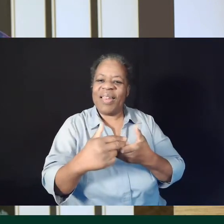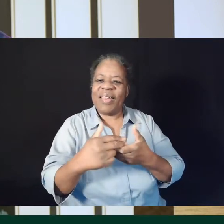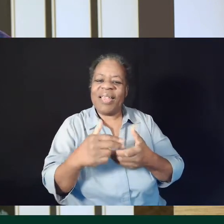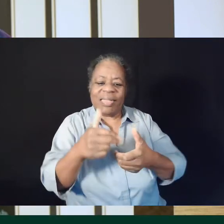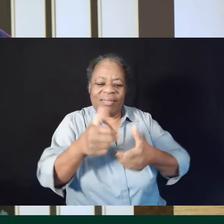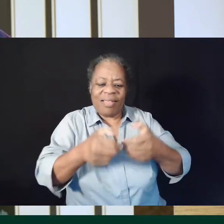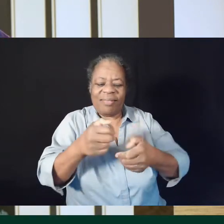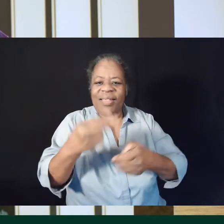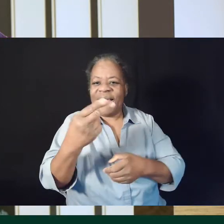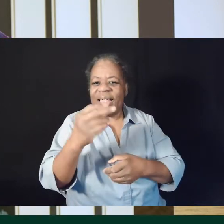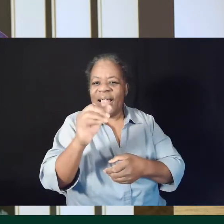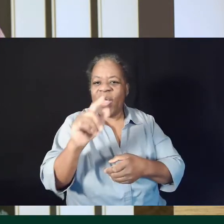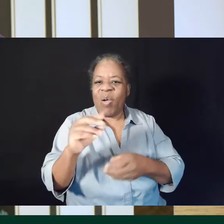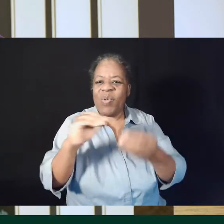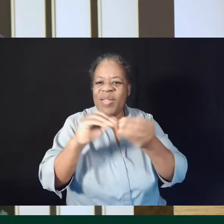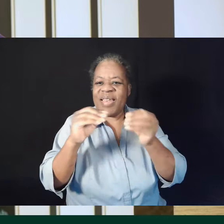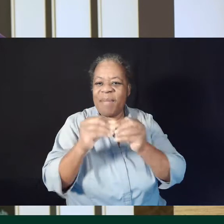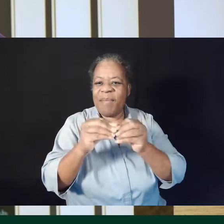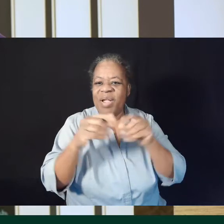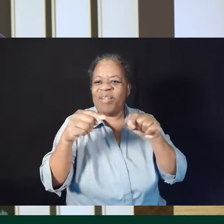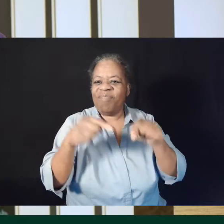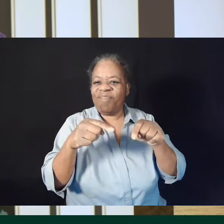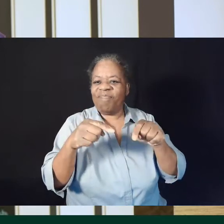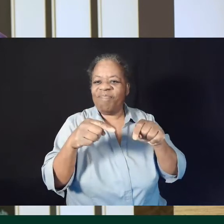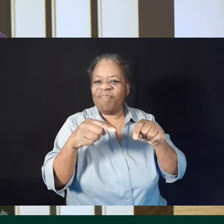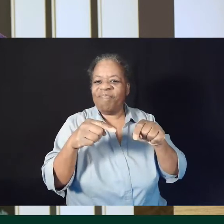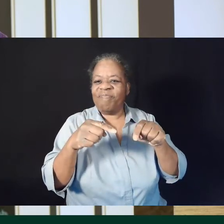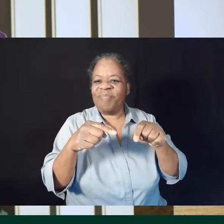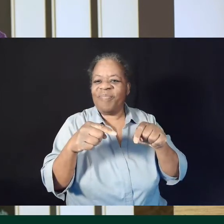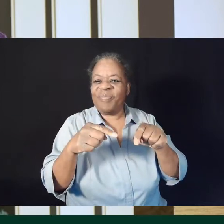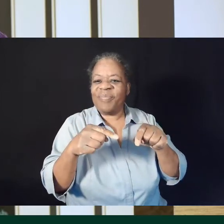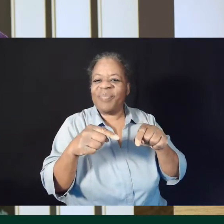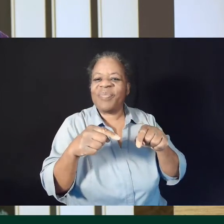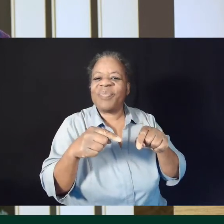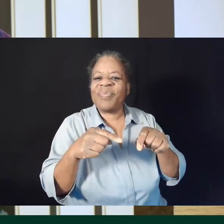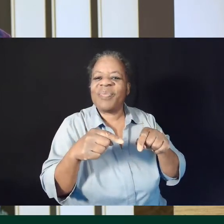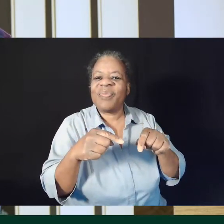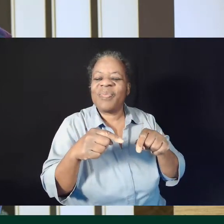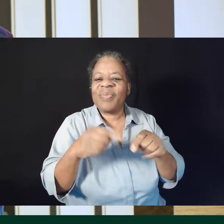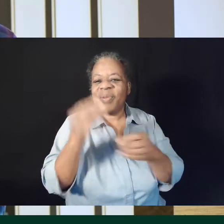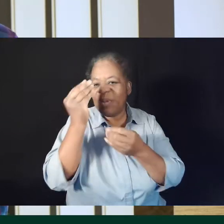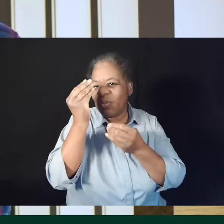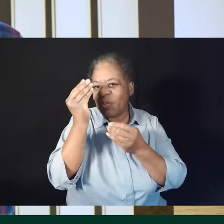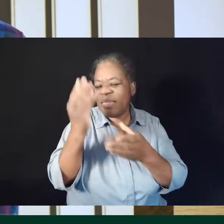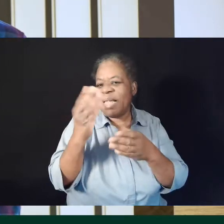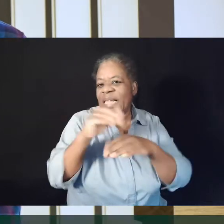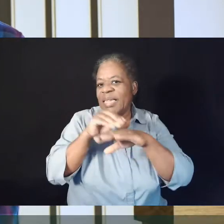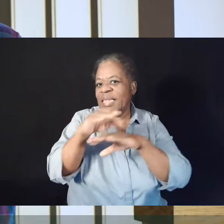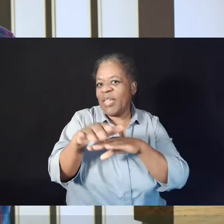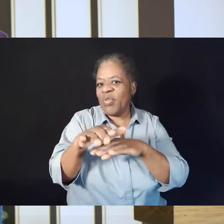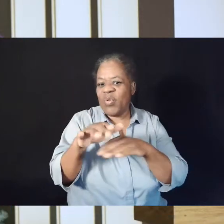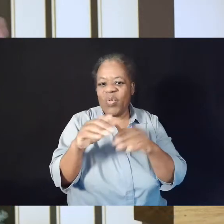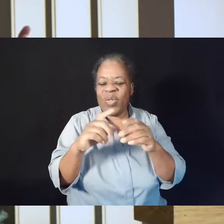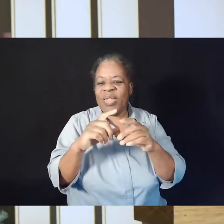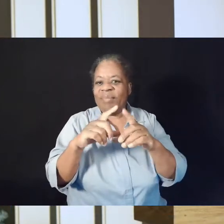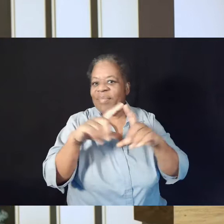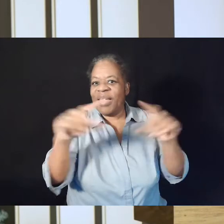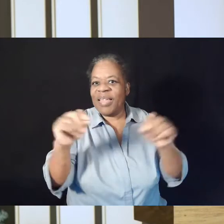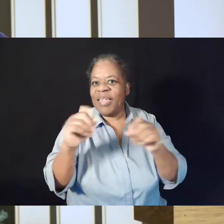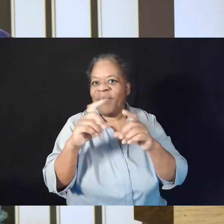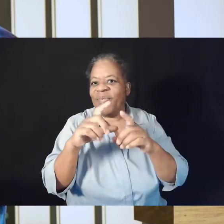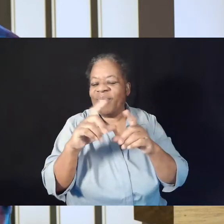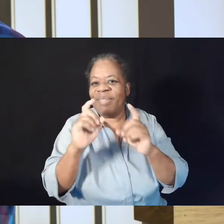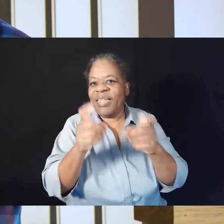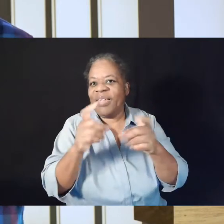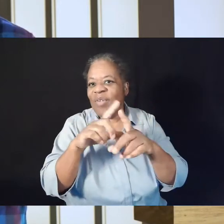to the number there on the screen. We'd love to send you a gift card for a Christmas coffee on us. Let's pray